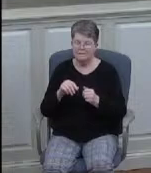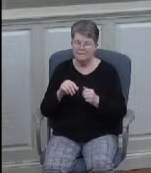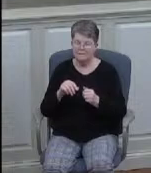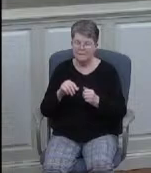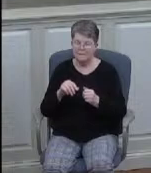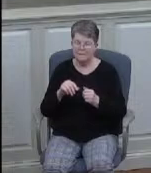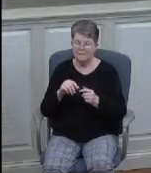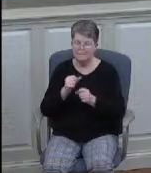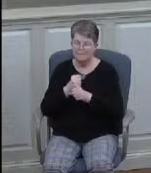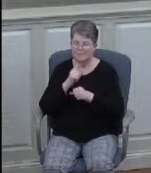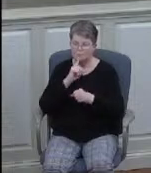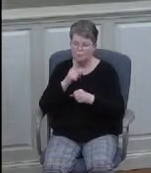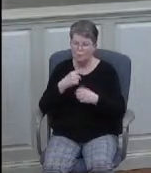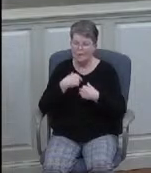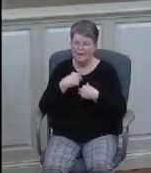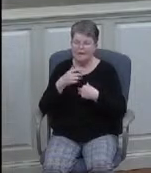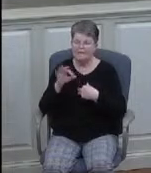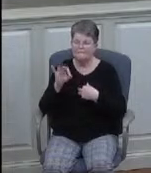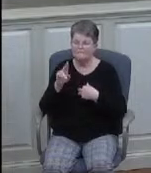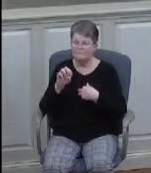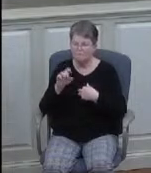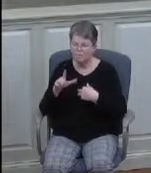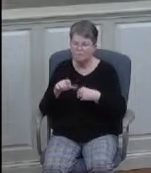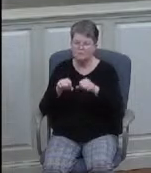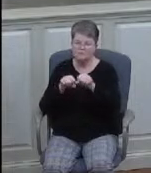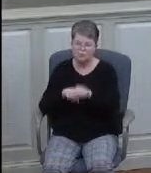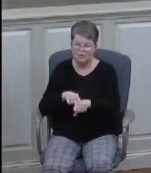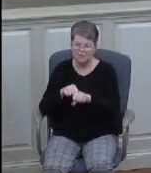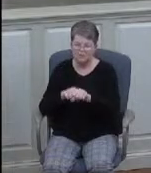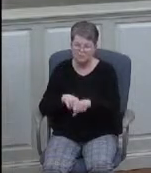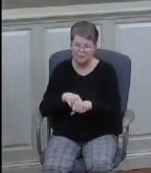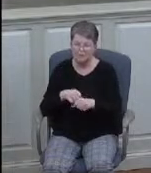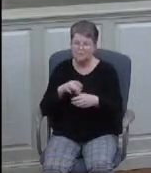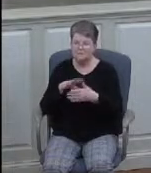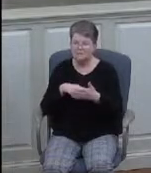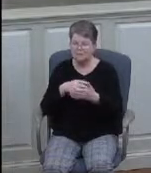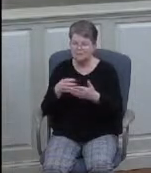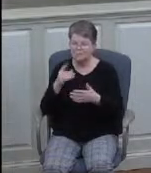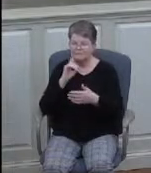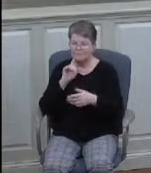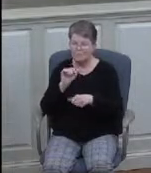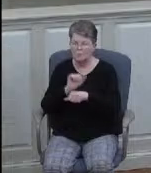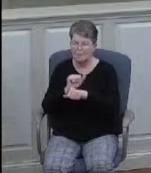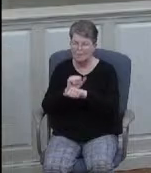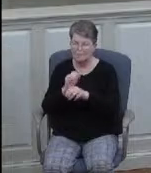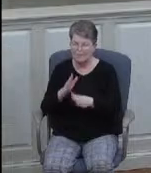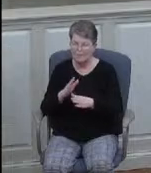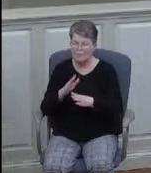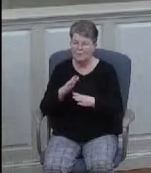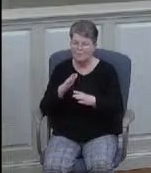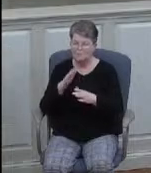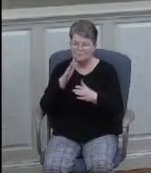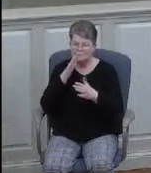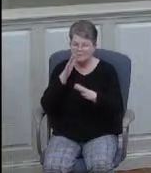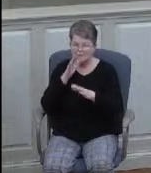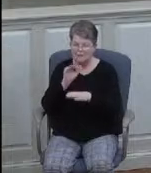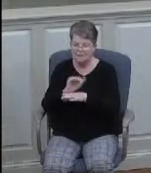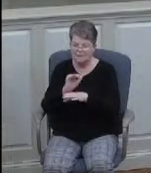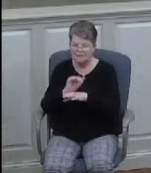to make sure we had fuel, make sure we had chainsaws, make sure we had schedules for employees going into